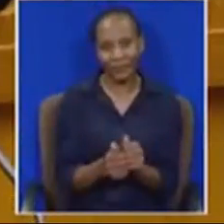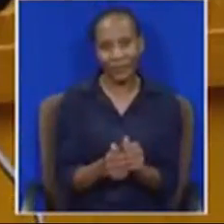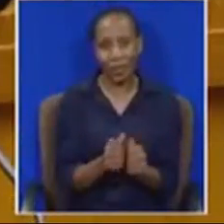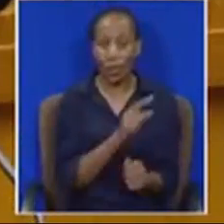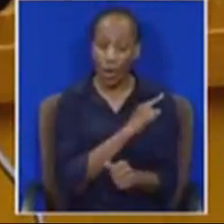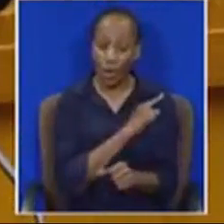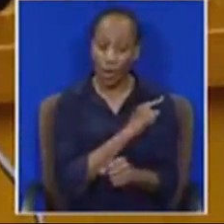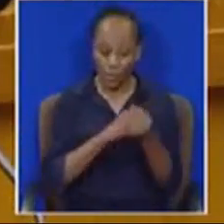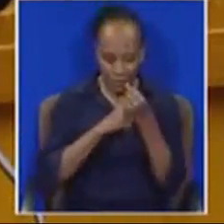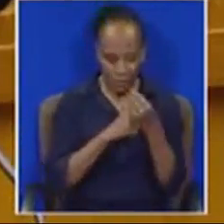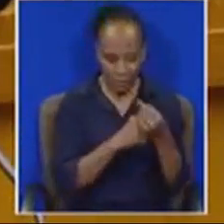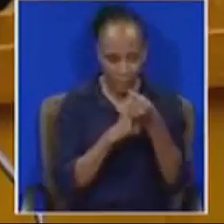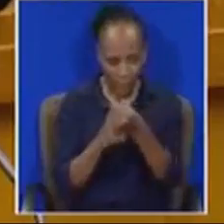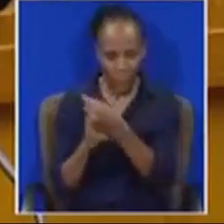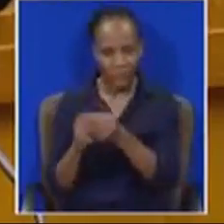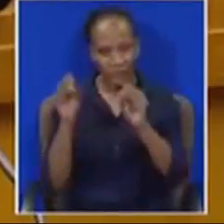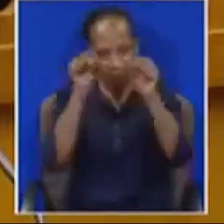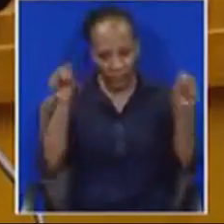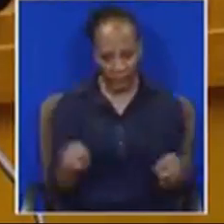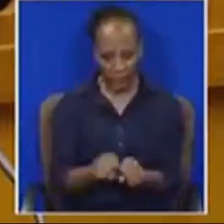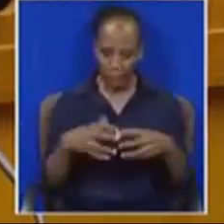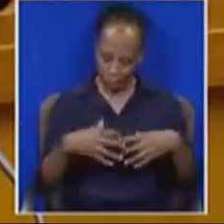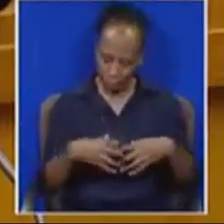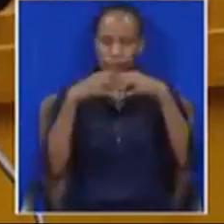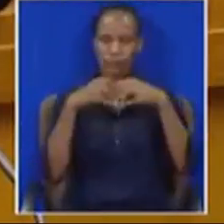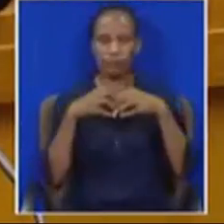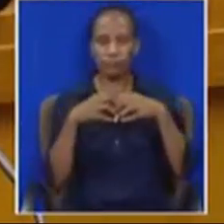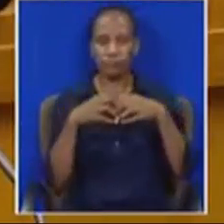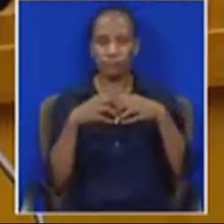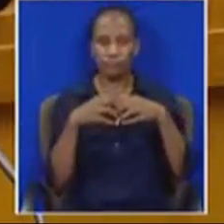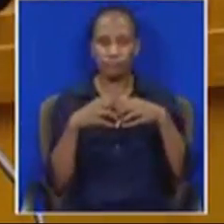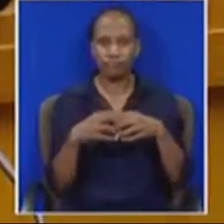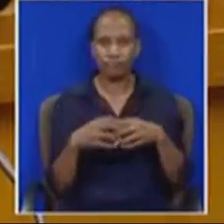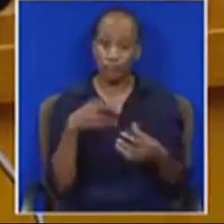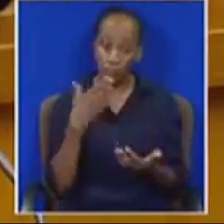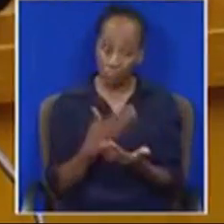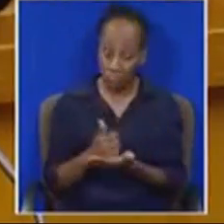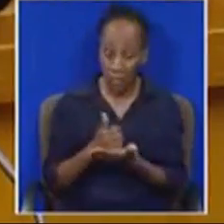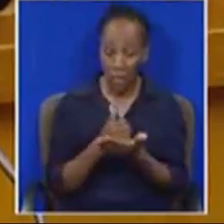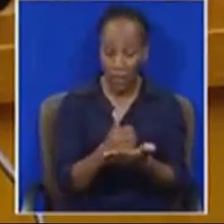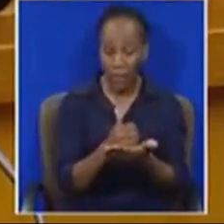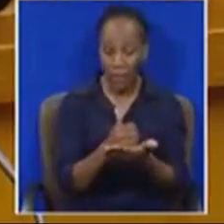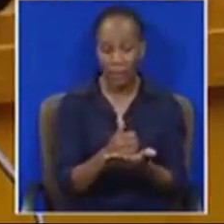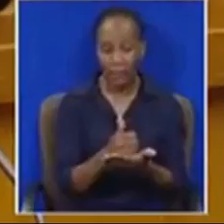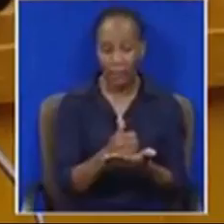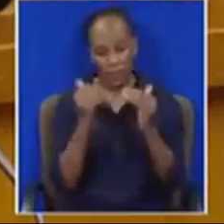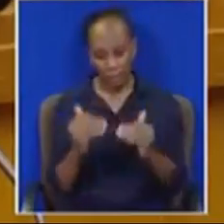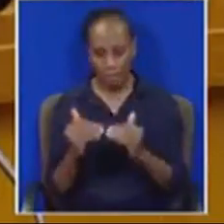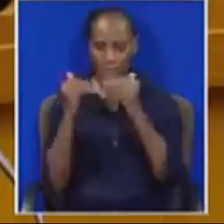business support ecosystem that assists, that also nourishes and